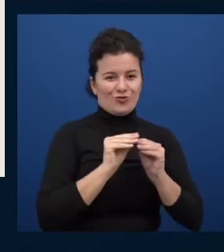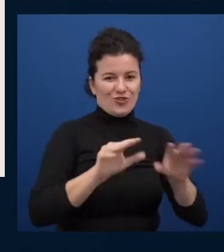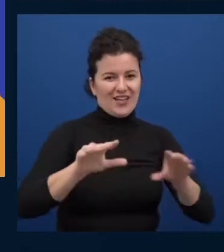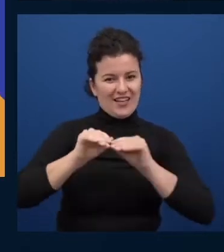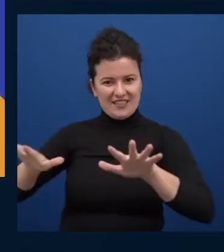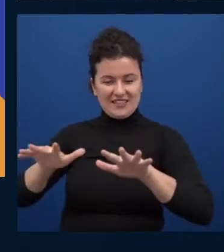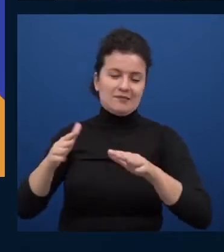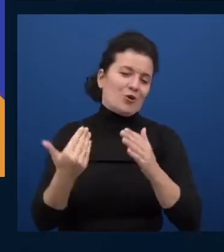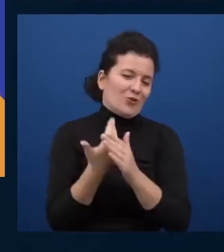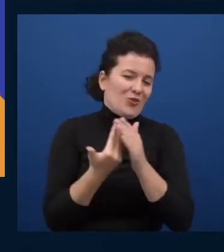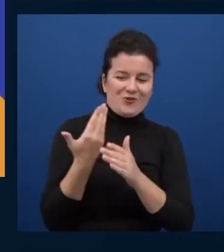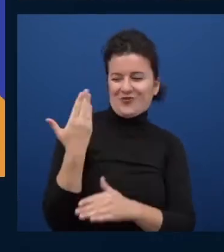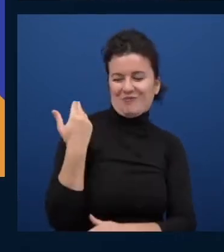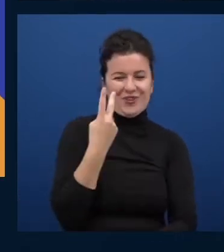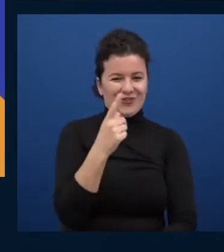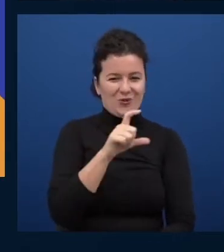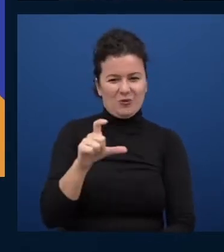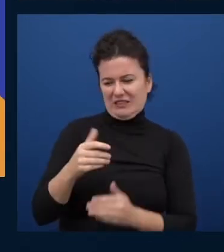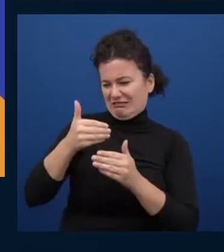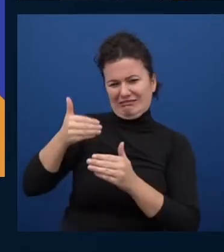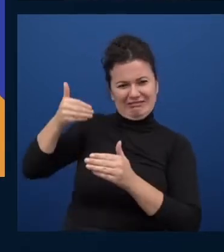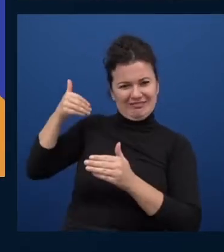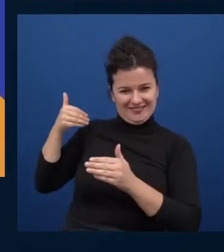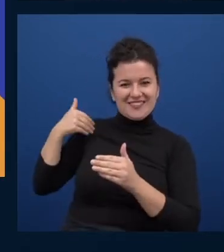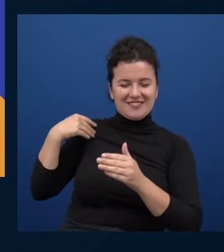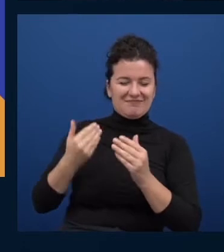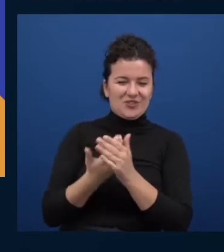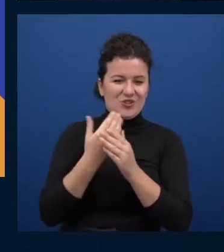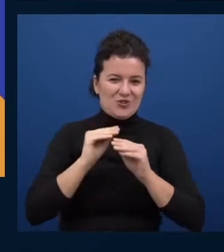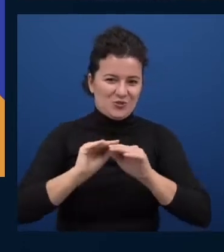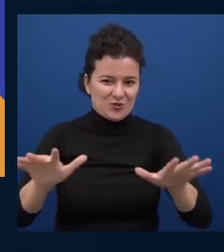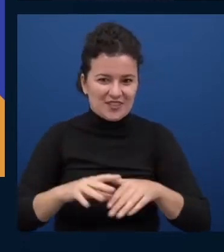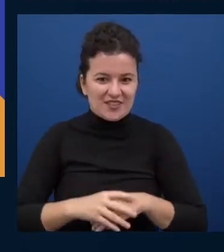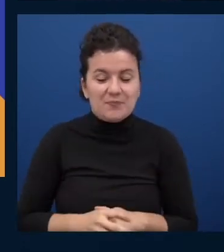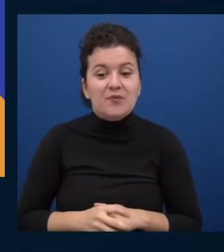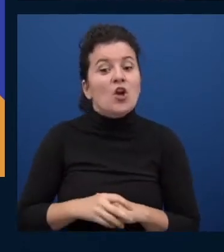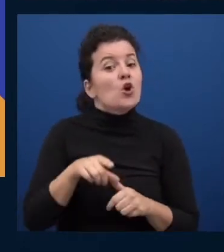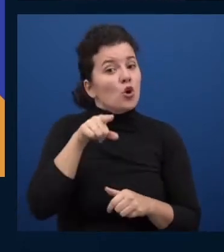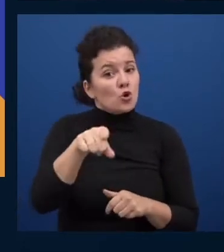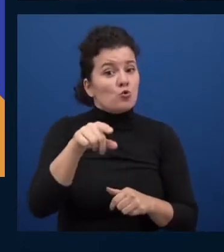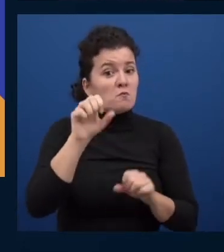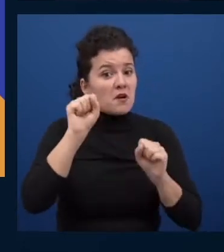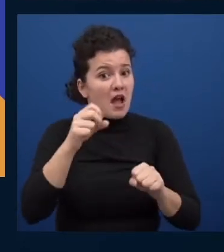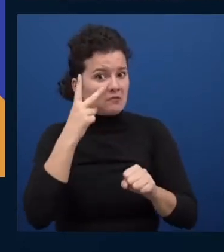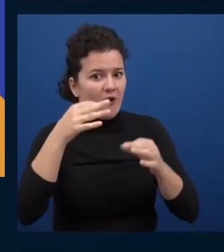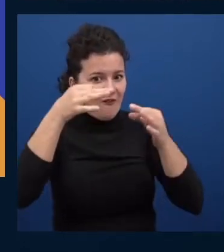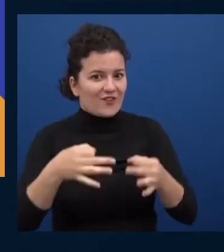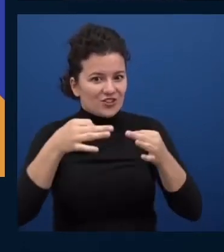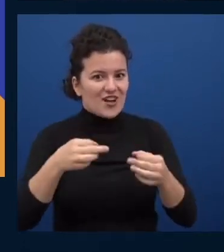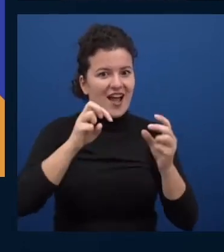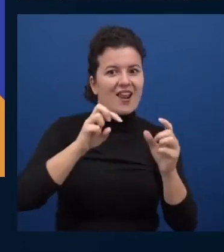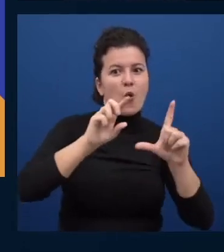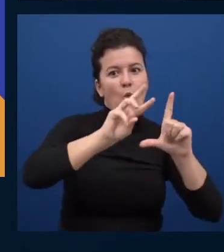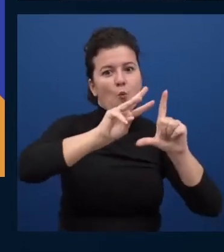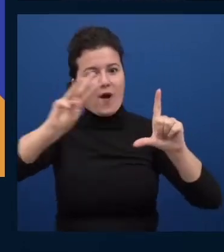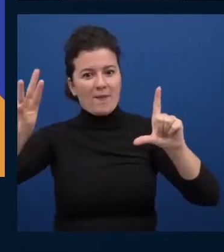weeks. So now what? Of course, you can always find the official roadmap on the website and see what we're working on. But I want to